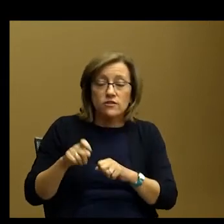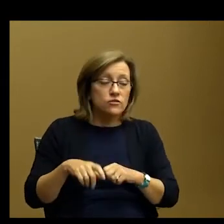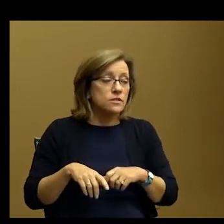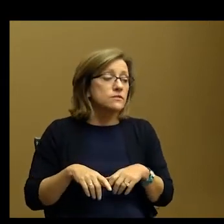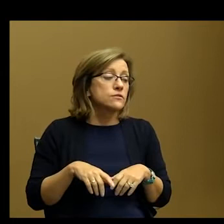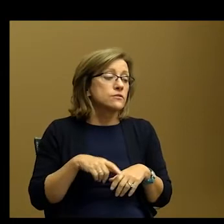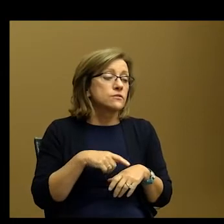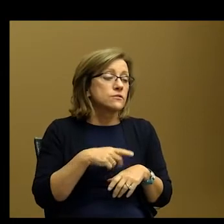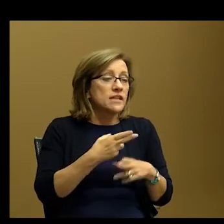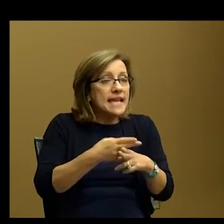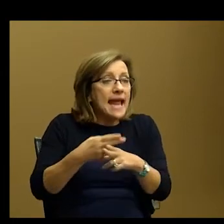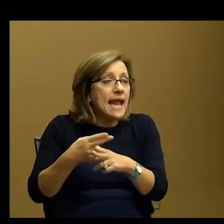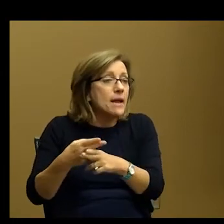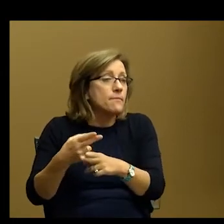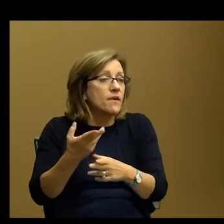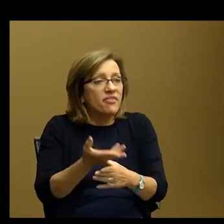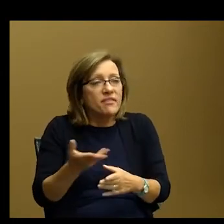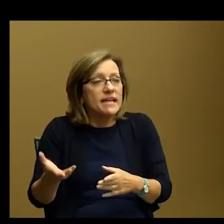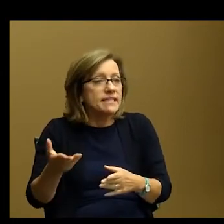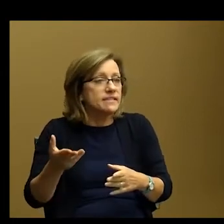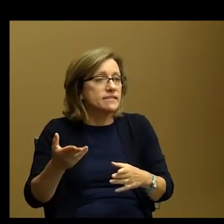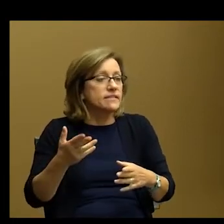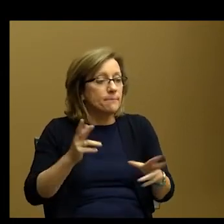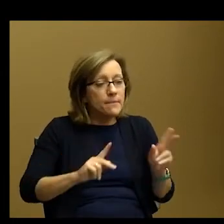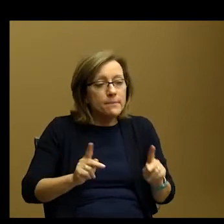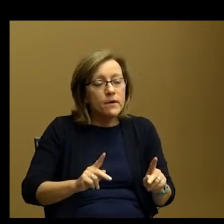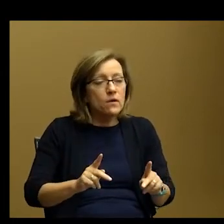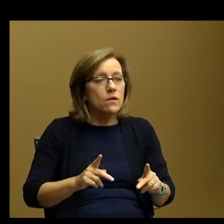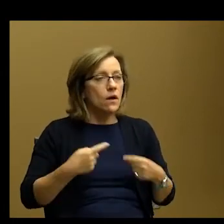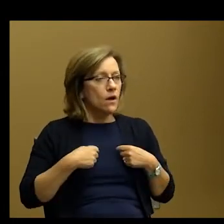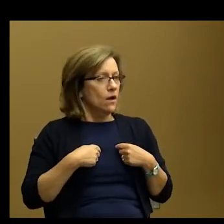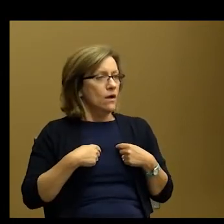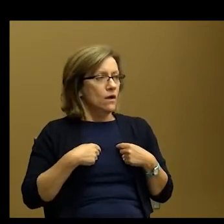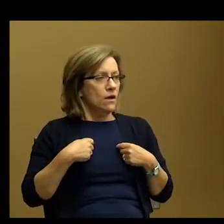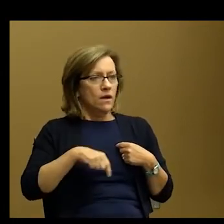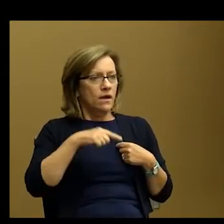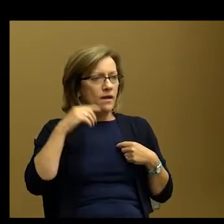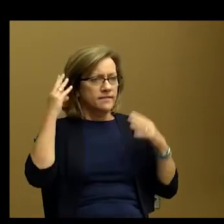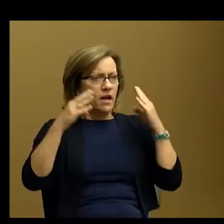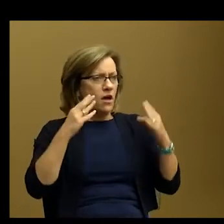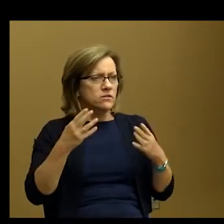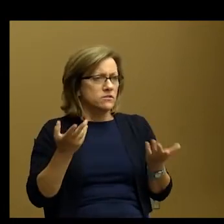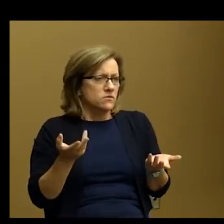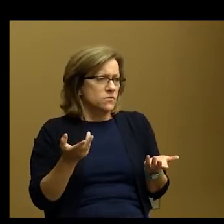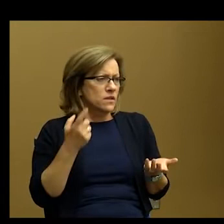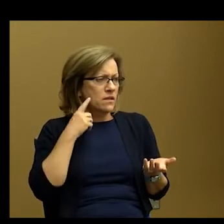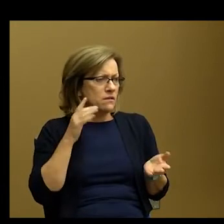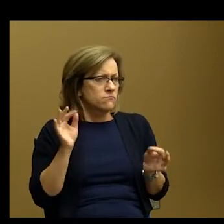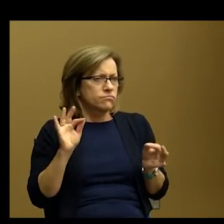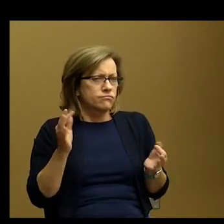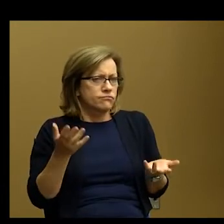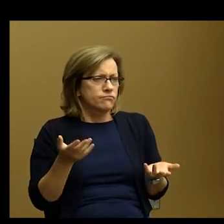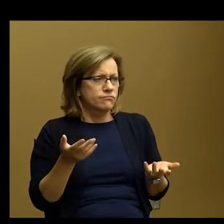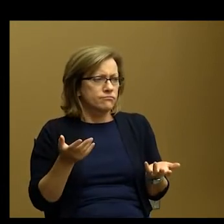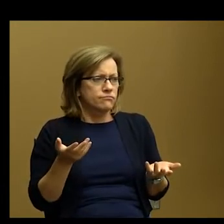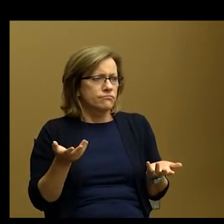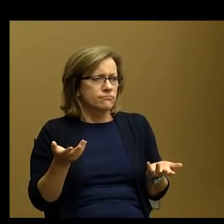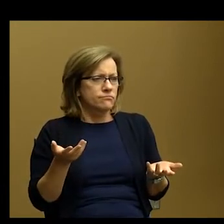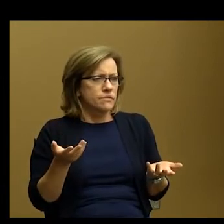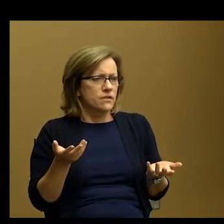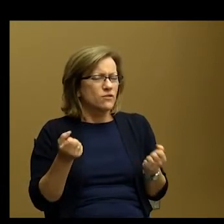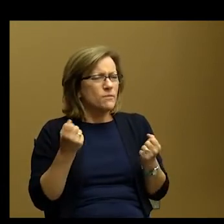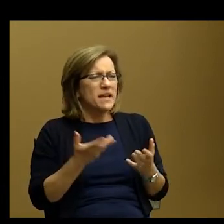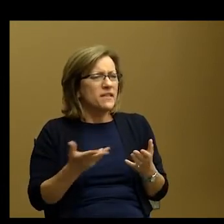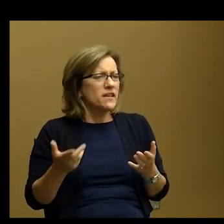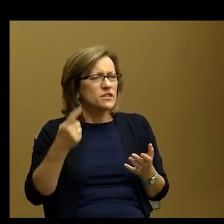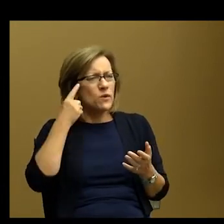people. And you know, that's where we as adults don't necessarily, we take for granted. There's so many things we take